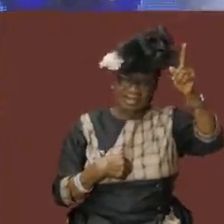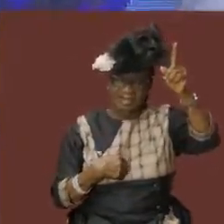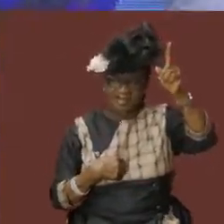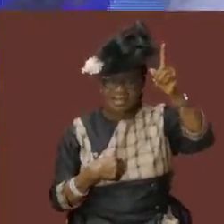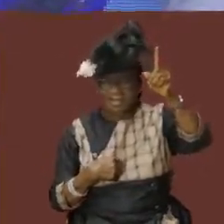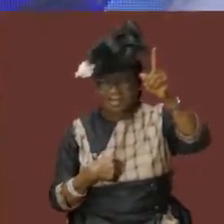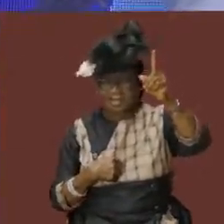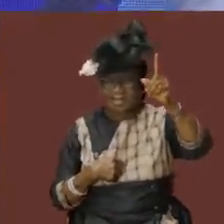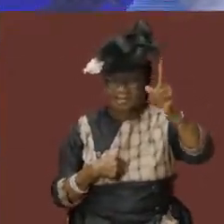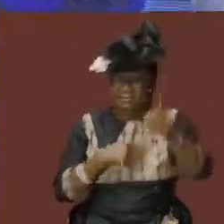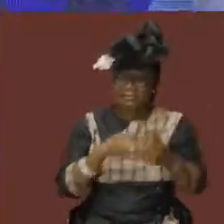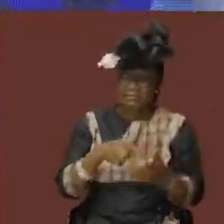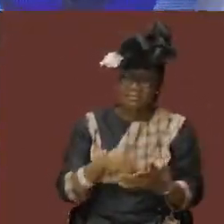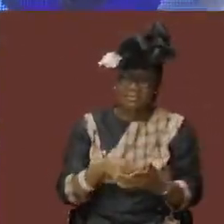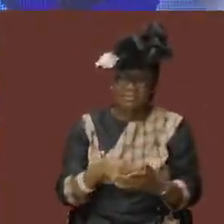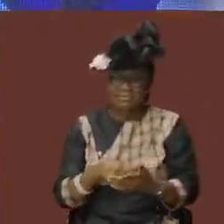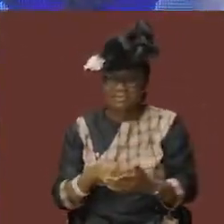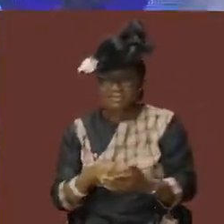This